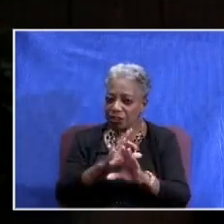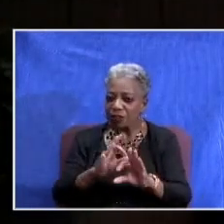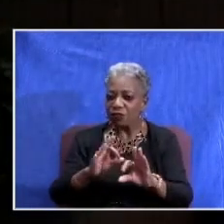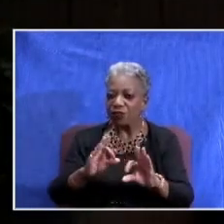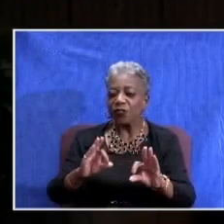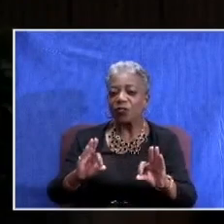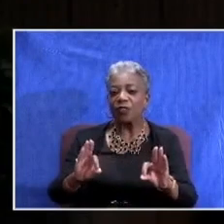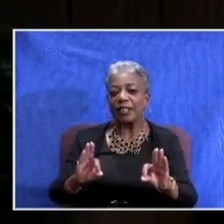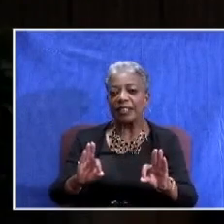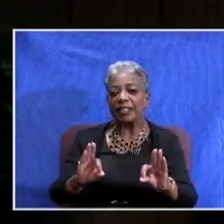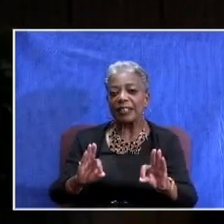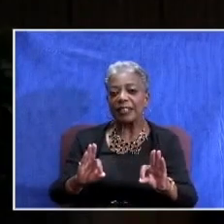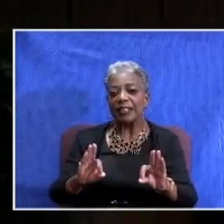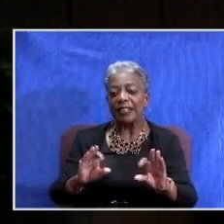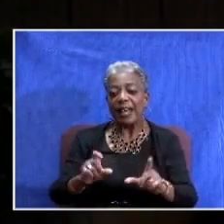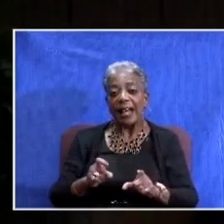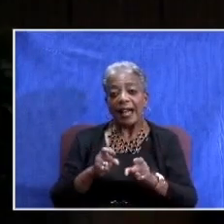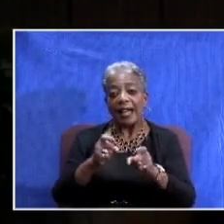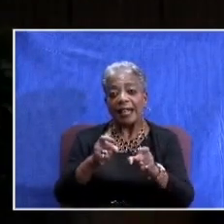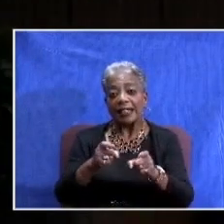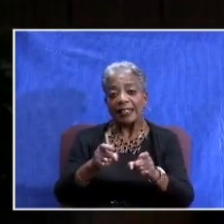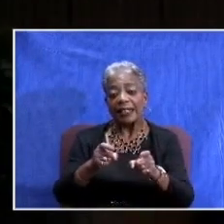and give me some reparations.